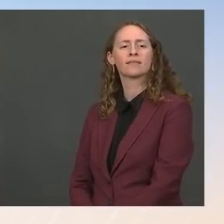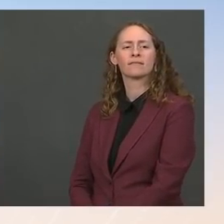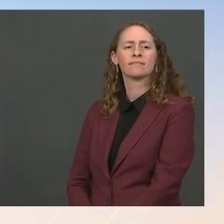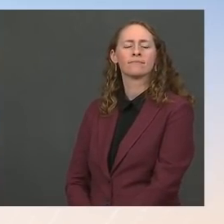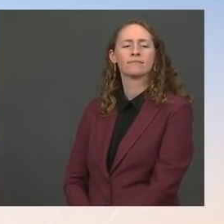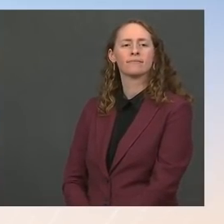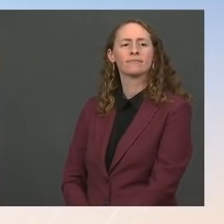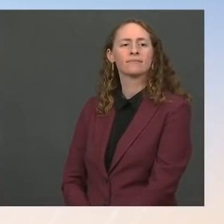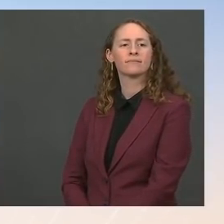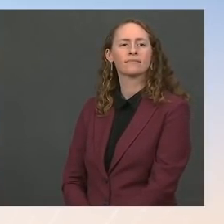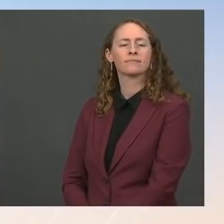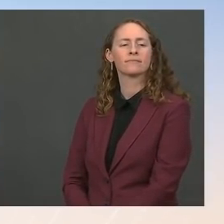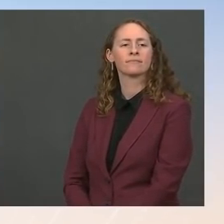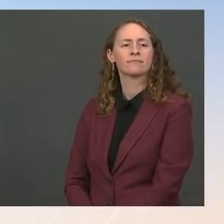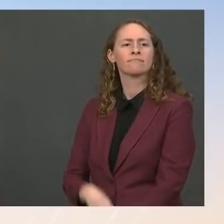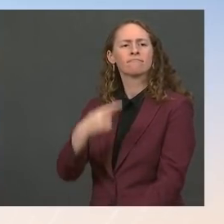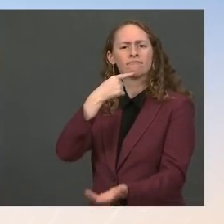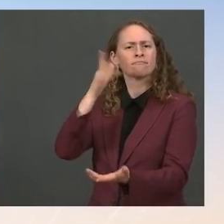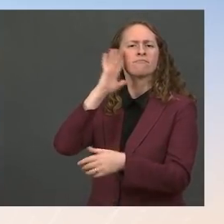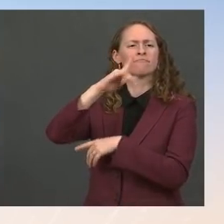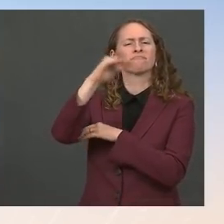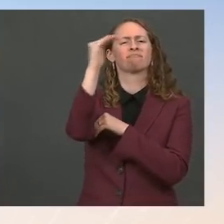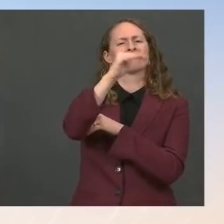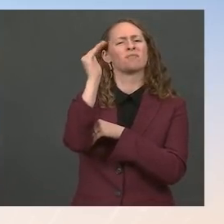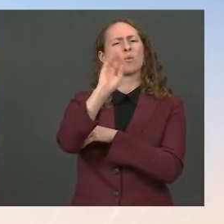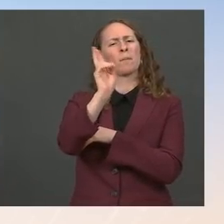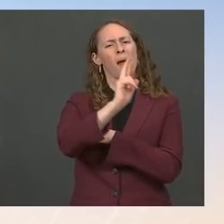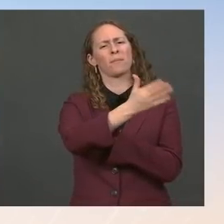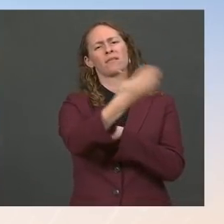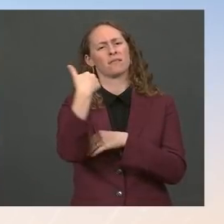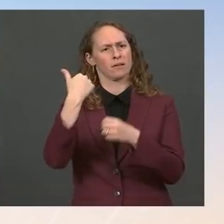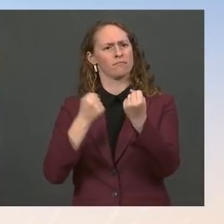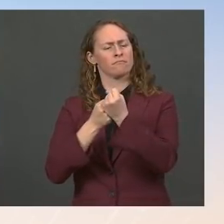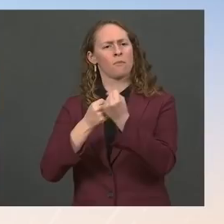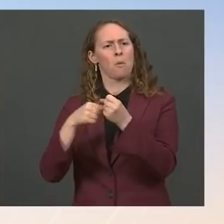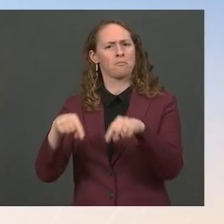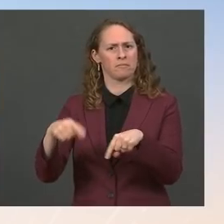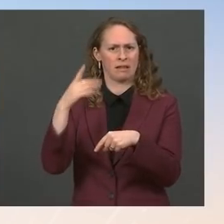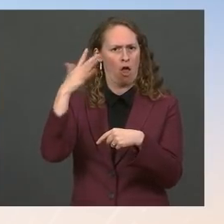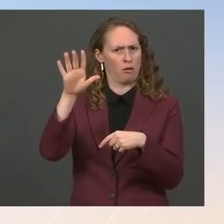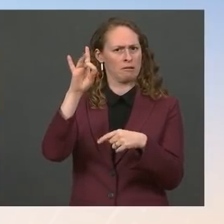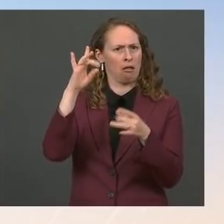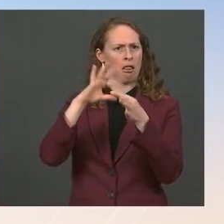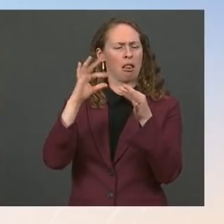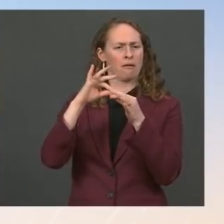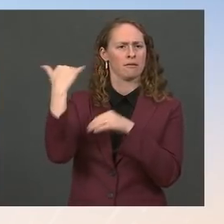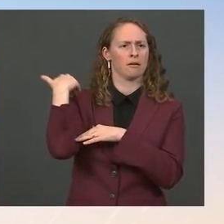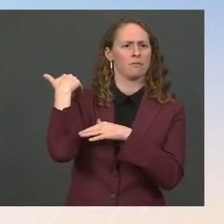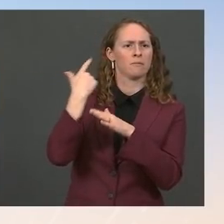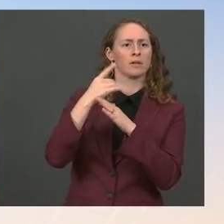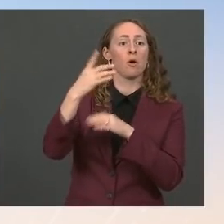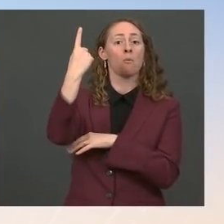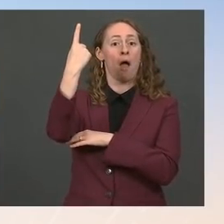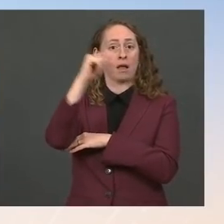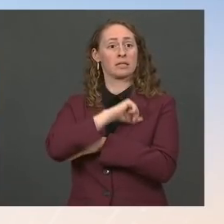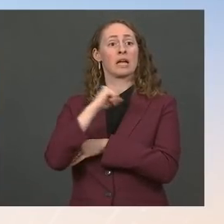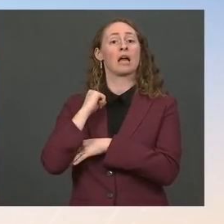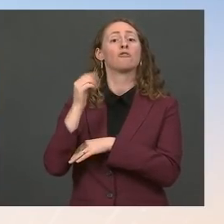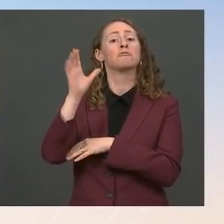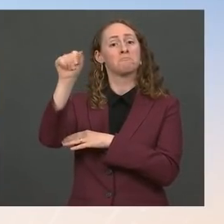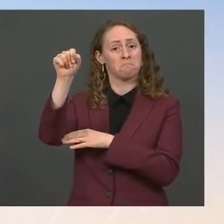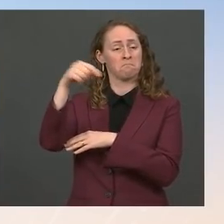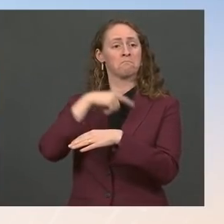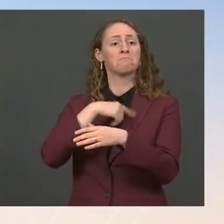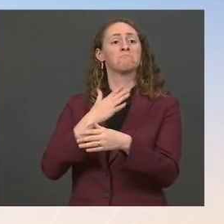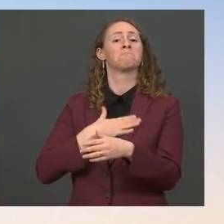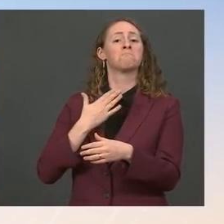that. I think it was Representative Kinziger who said over the weekend that he would be willing to support a narrower initiative that was not like an omnibus